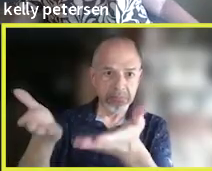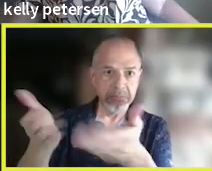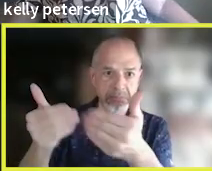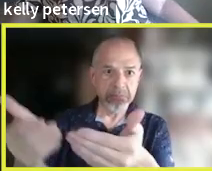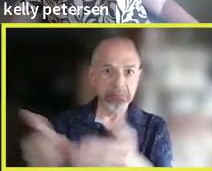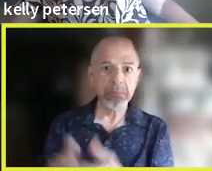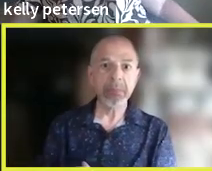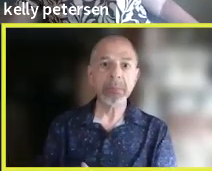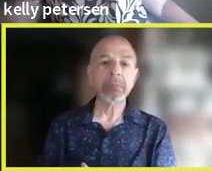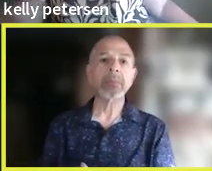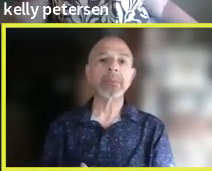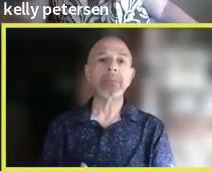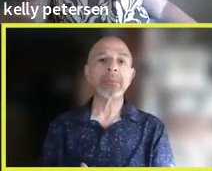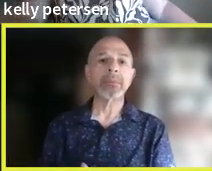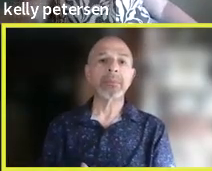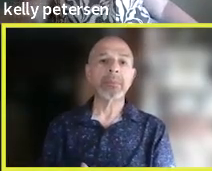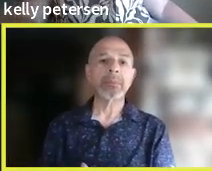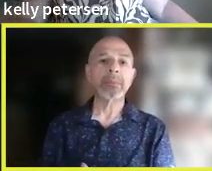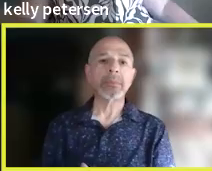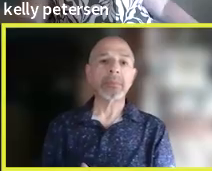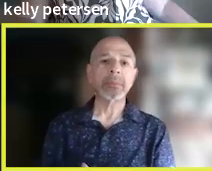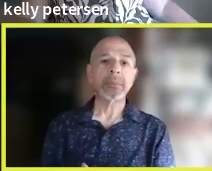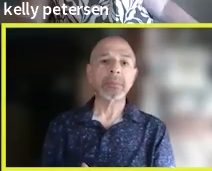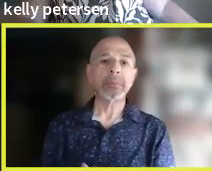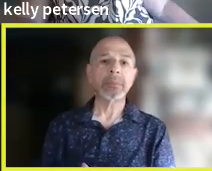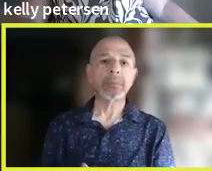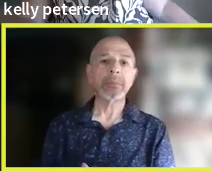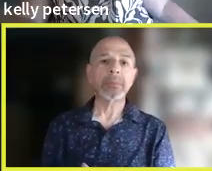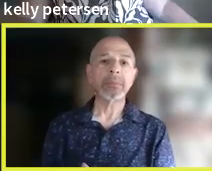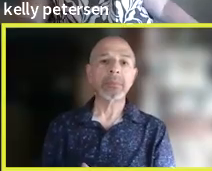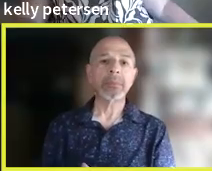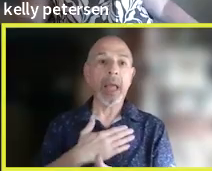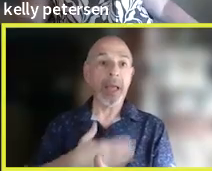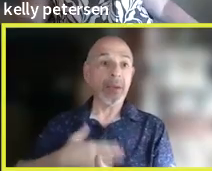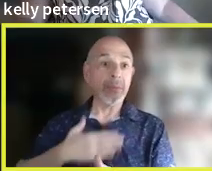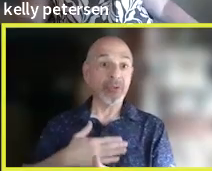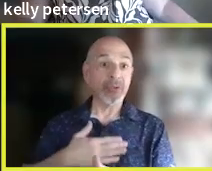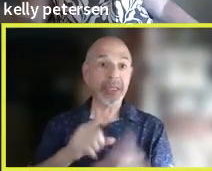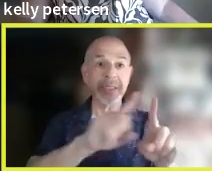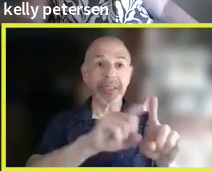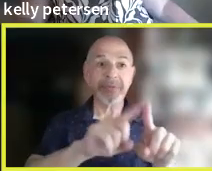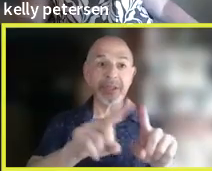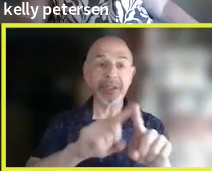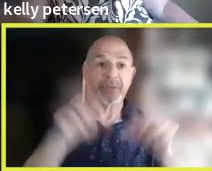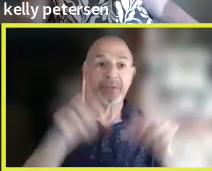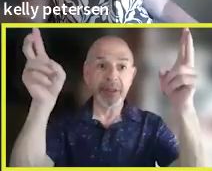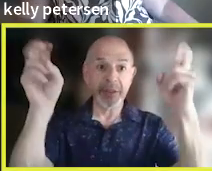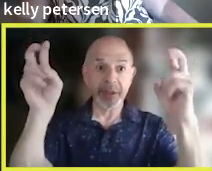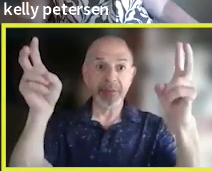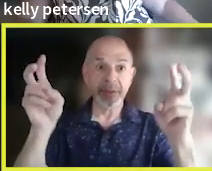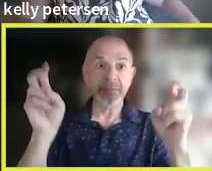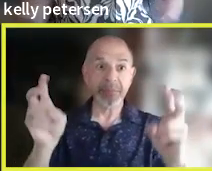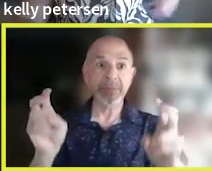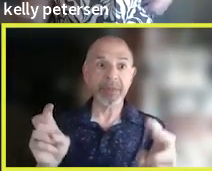that I love all the cool content that we're sharing. As you know, I do the newsletter, so I do curate all of this information, so I'll put it